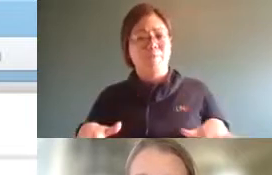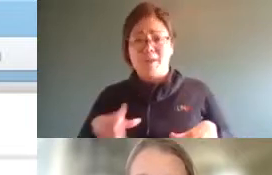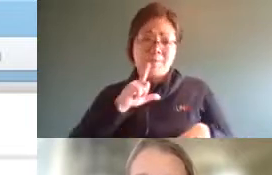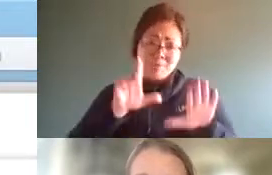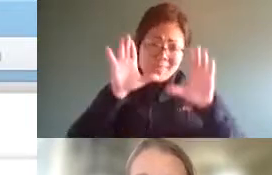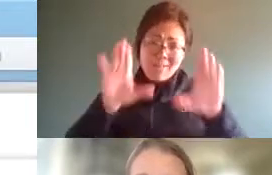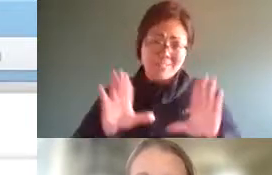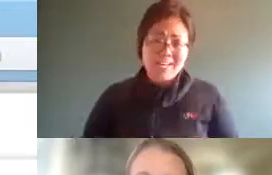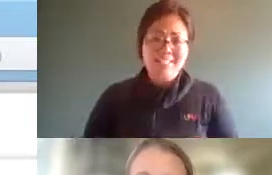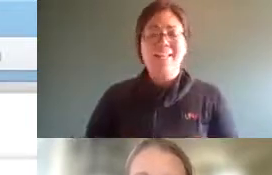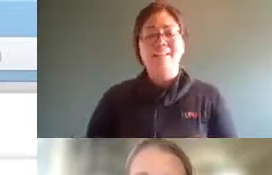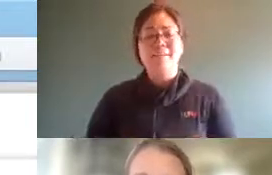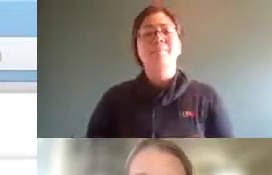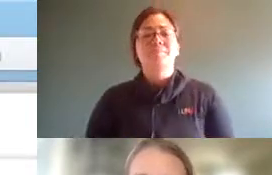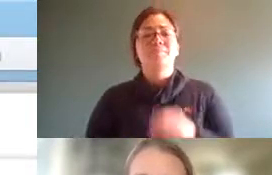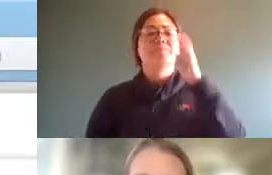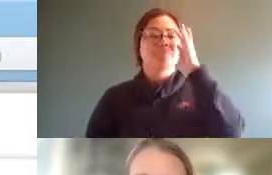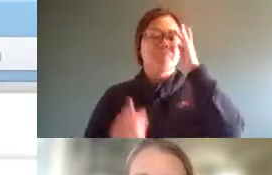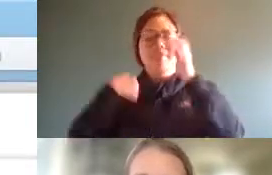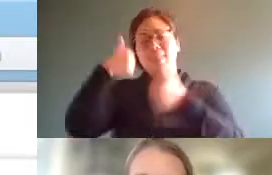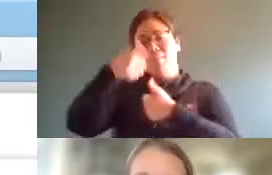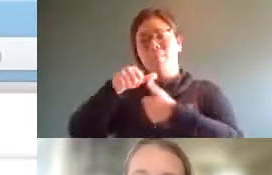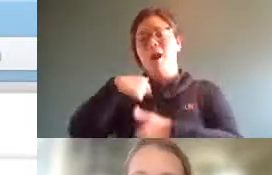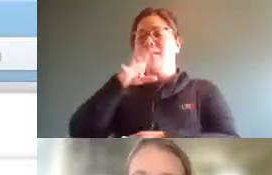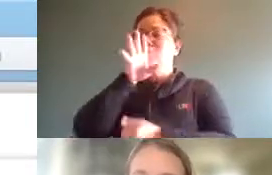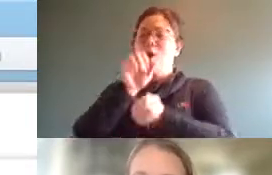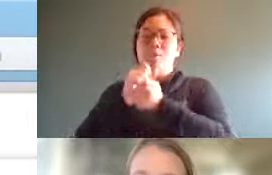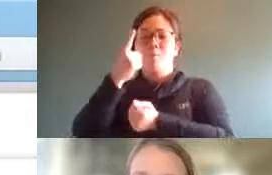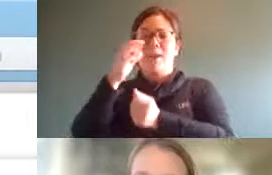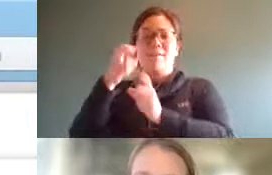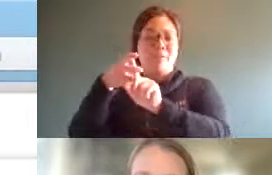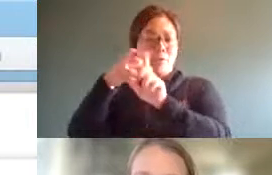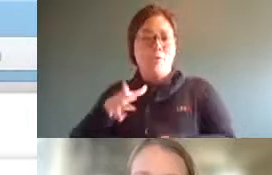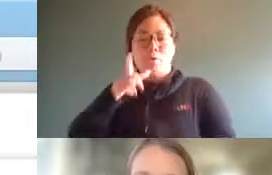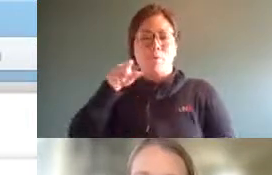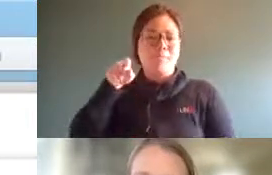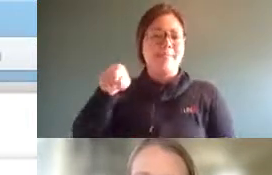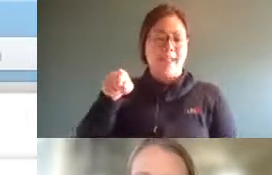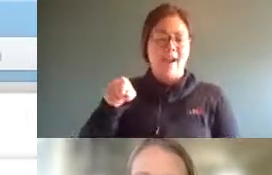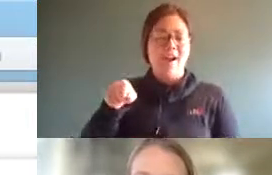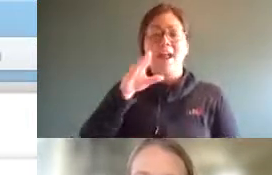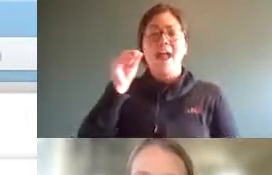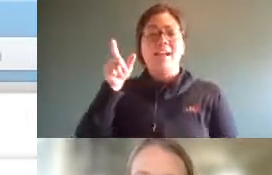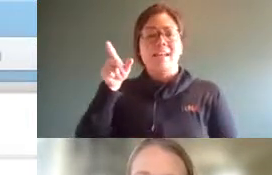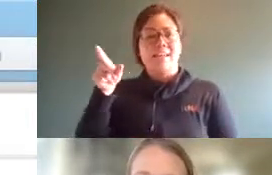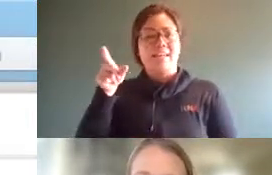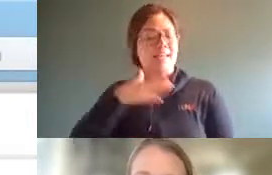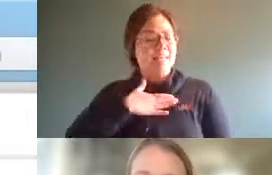outstanding. And I remember speaking with one of the recruiters that was there, and he admitted to me, he